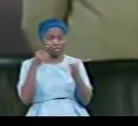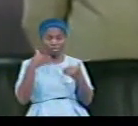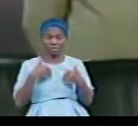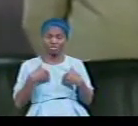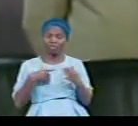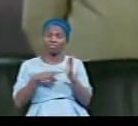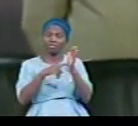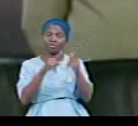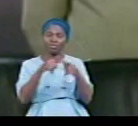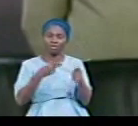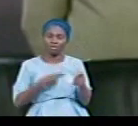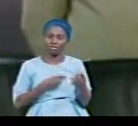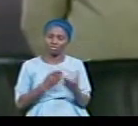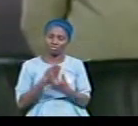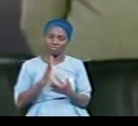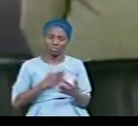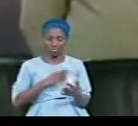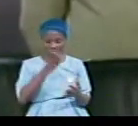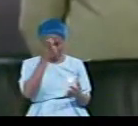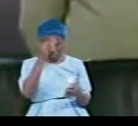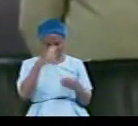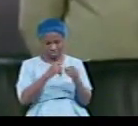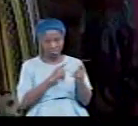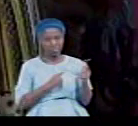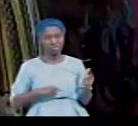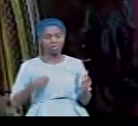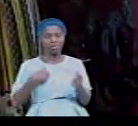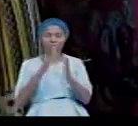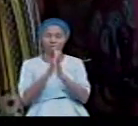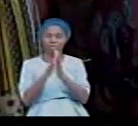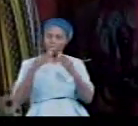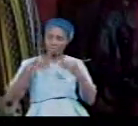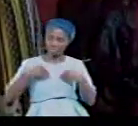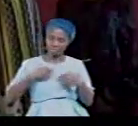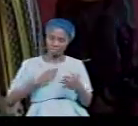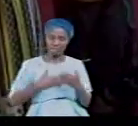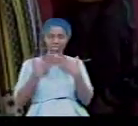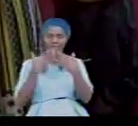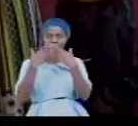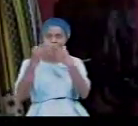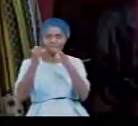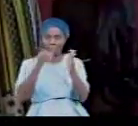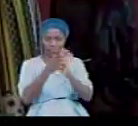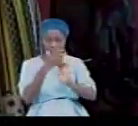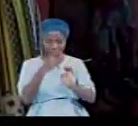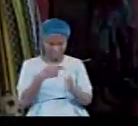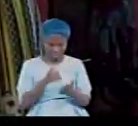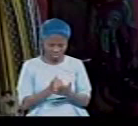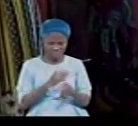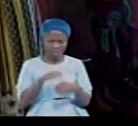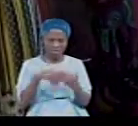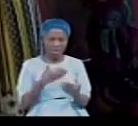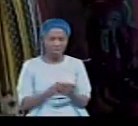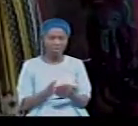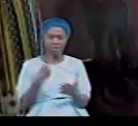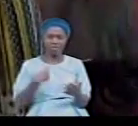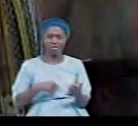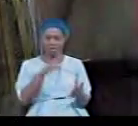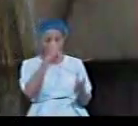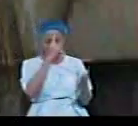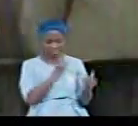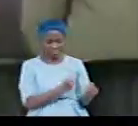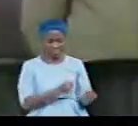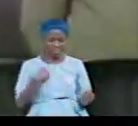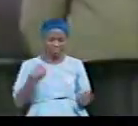the Lord. We pray you accept our thanks in Jesus' name. All the faith that we need